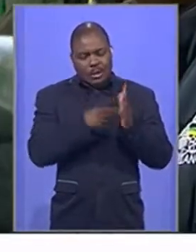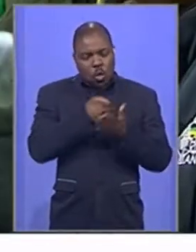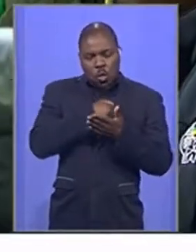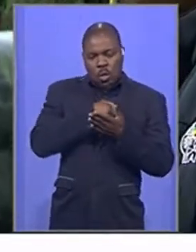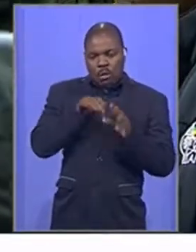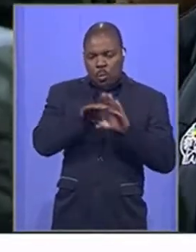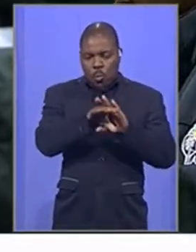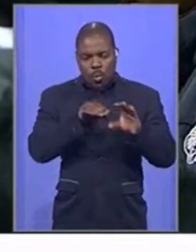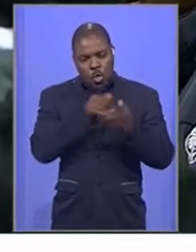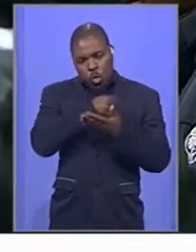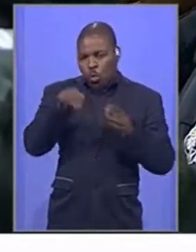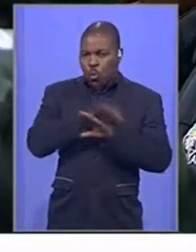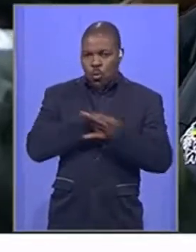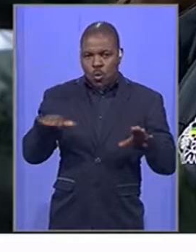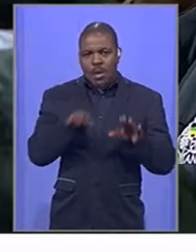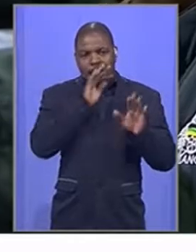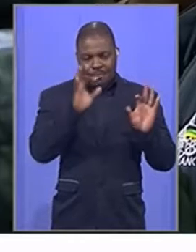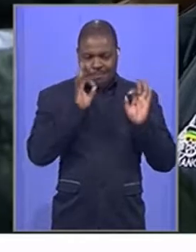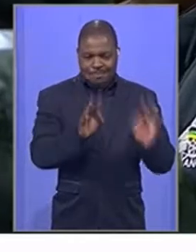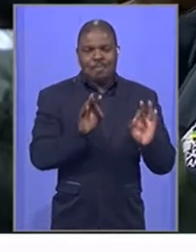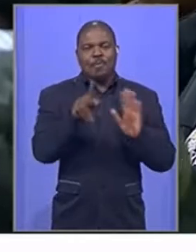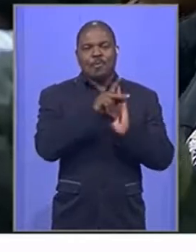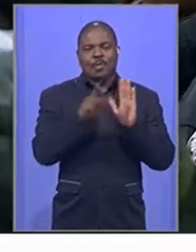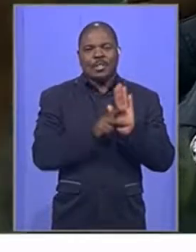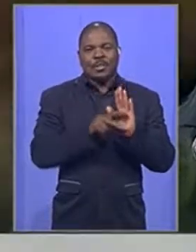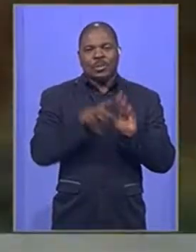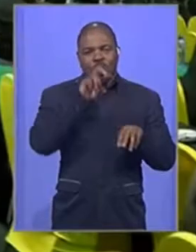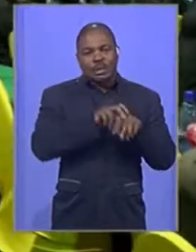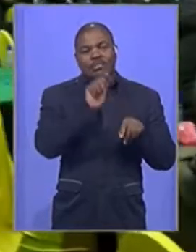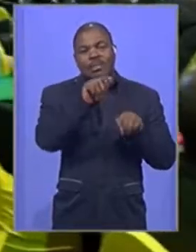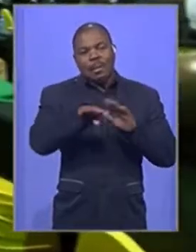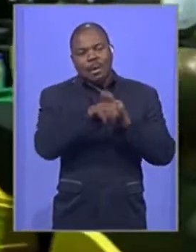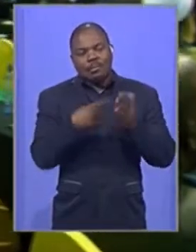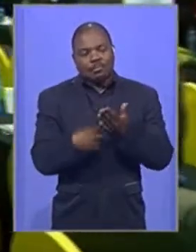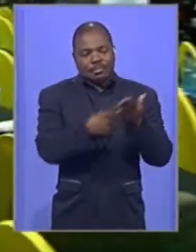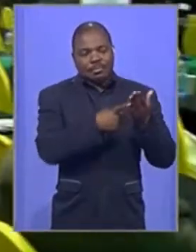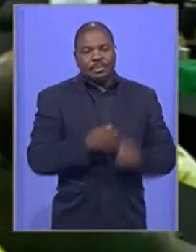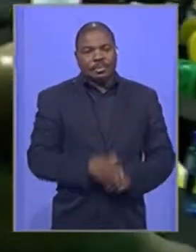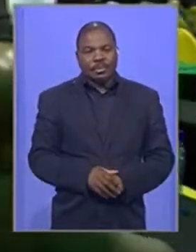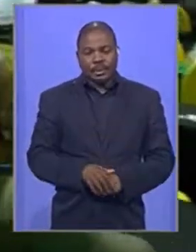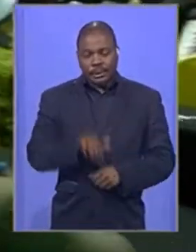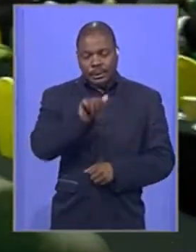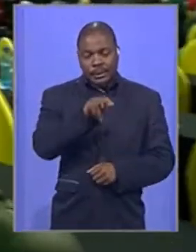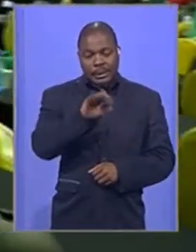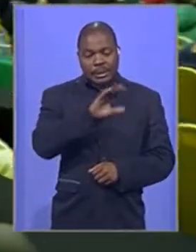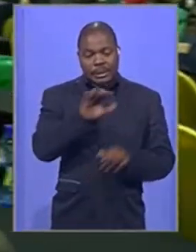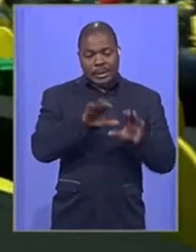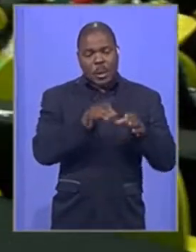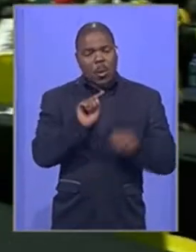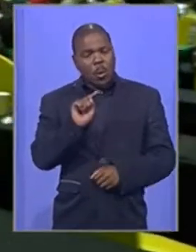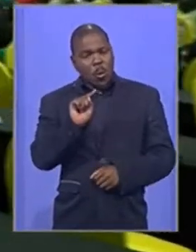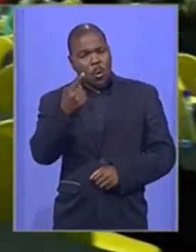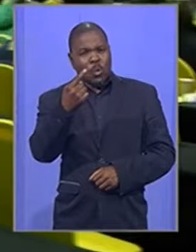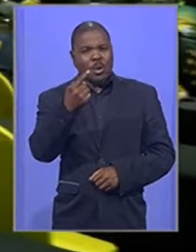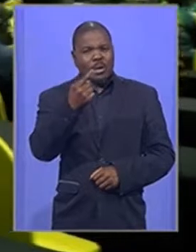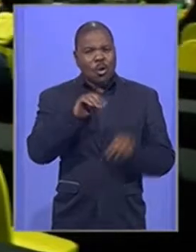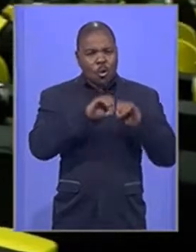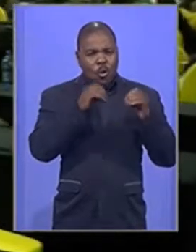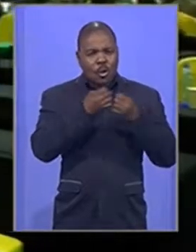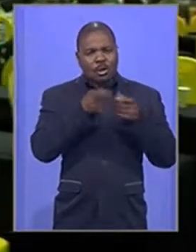aside, that now is officially the policy that has to be discussed in the branches. ANC ke mokgatlho o le mongwe o busang morago ga